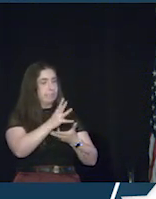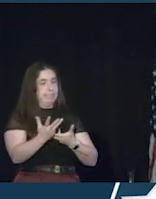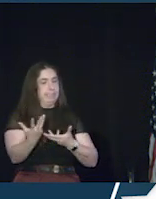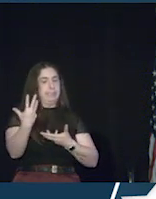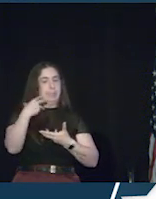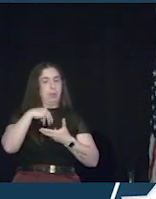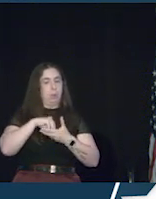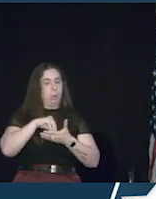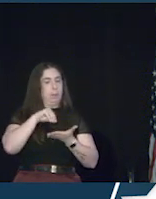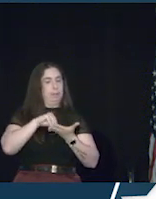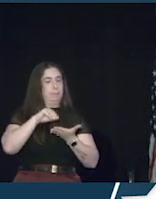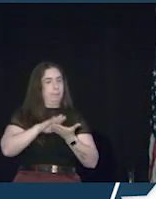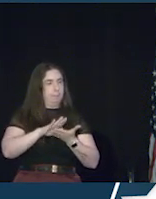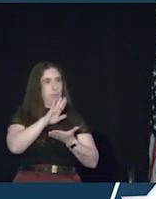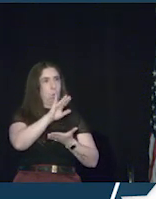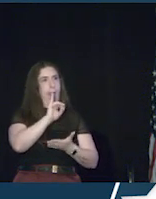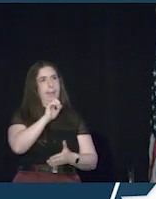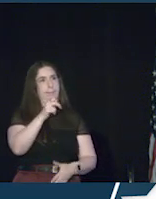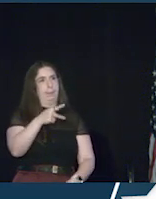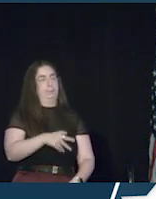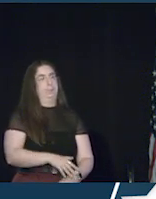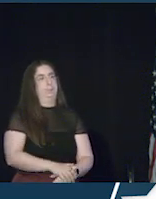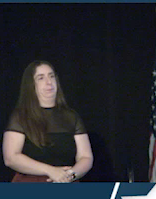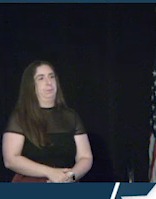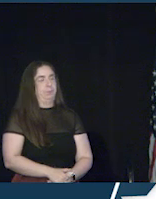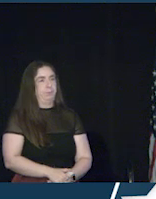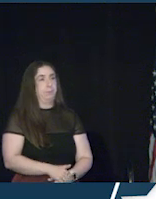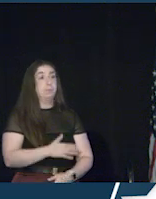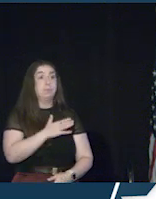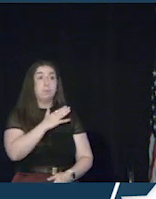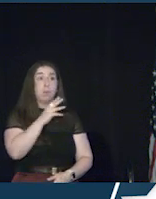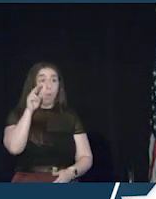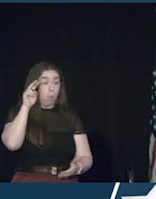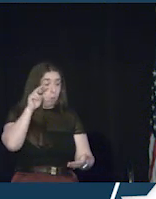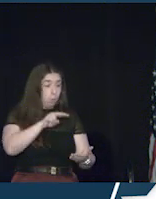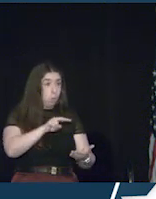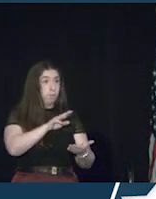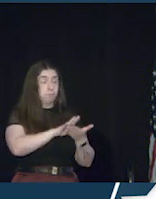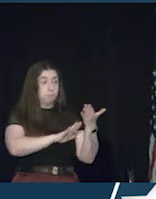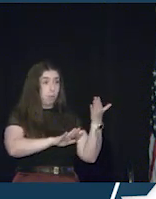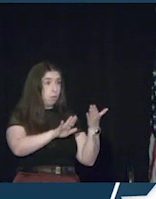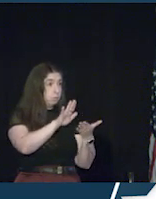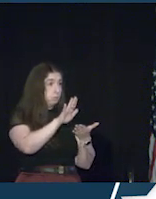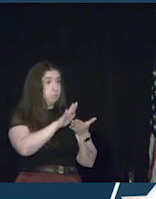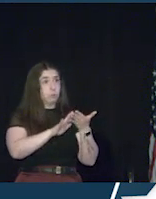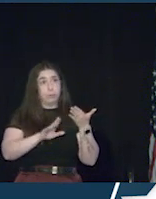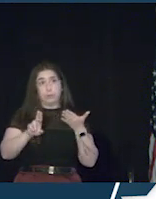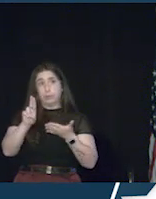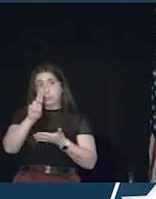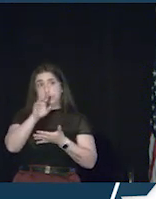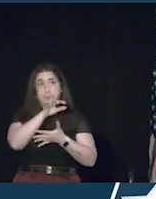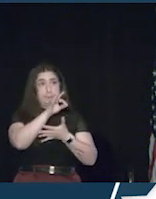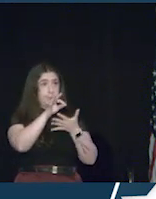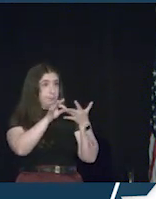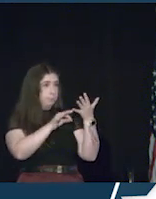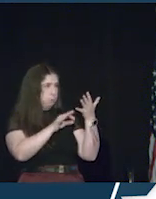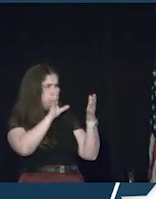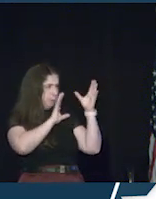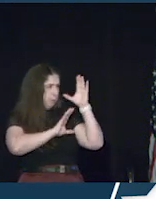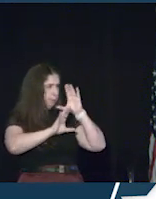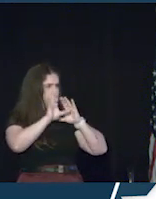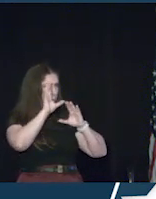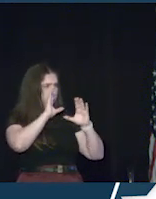your IEP. You should look into colleges and universities to explore what they have to